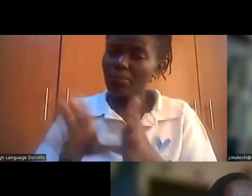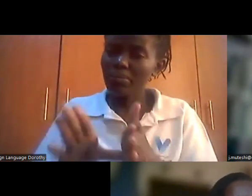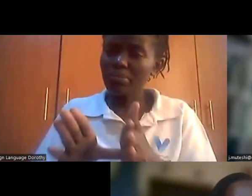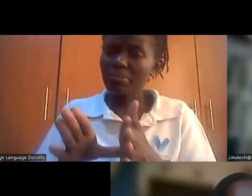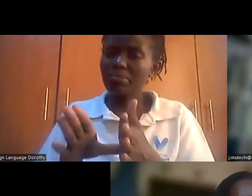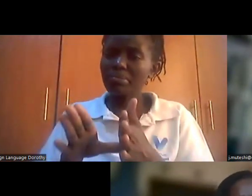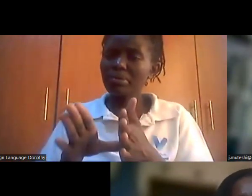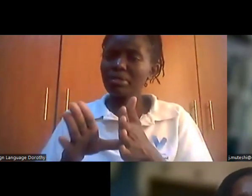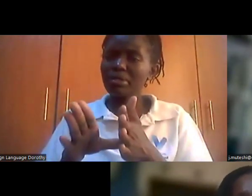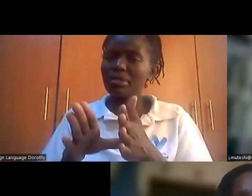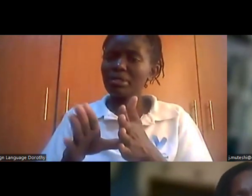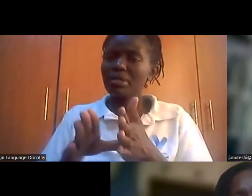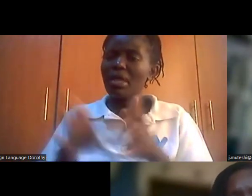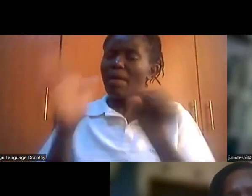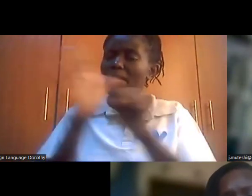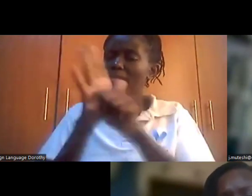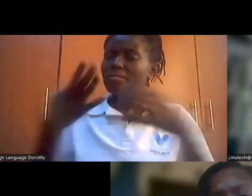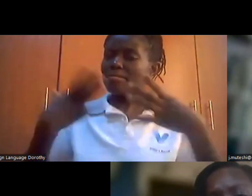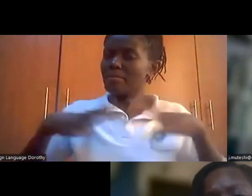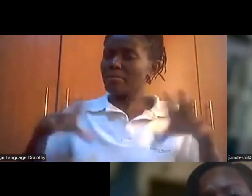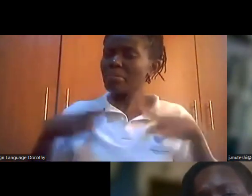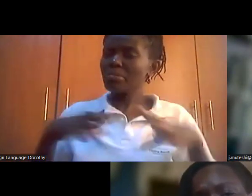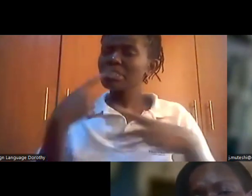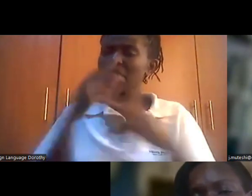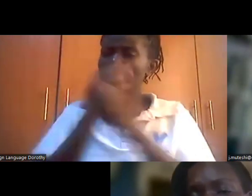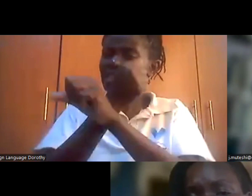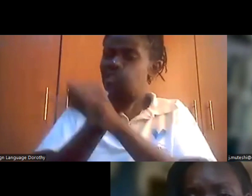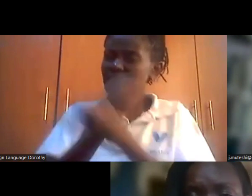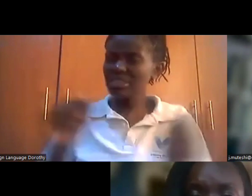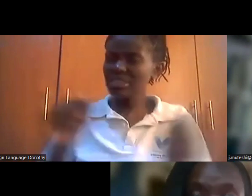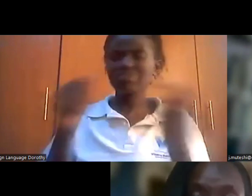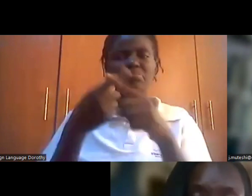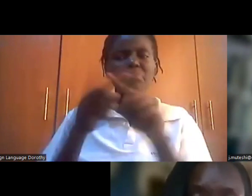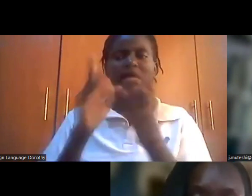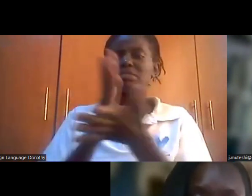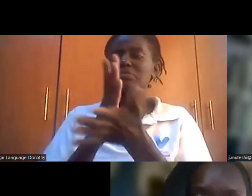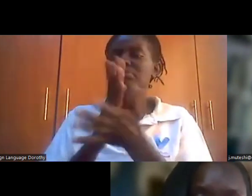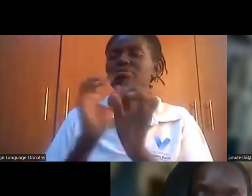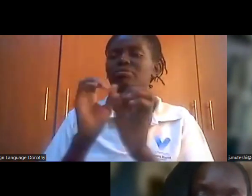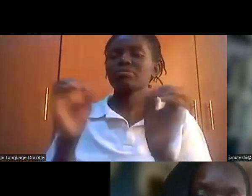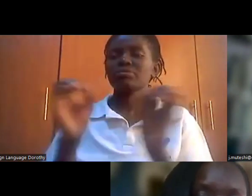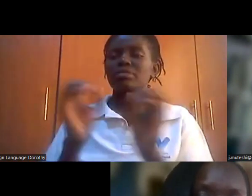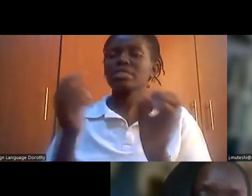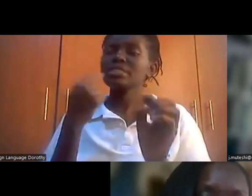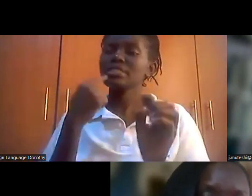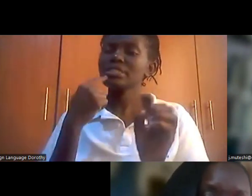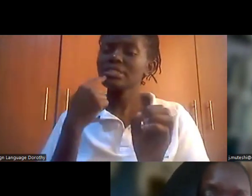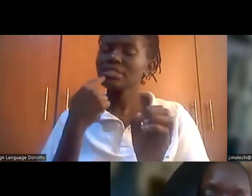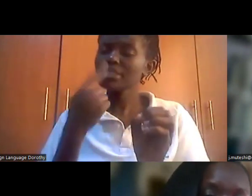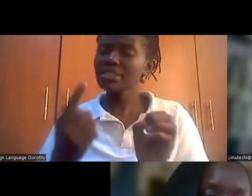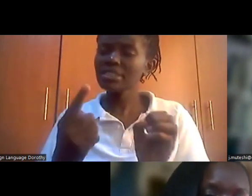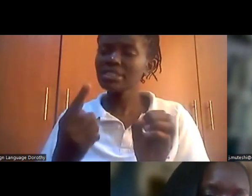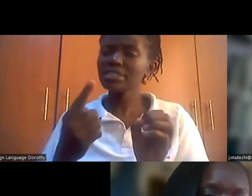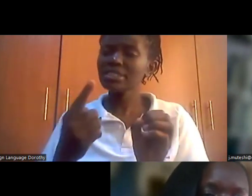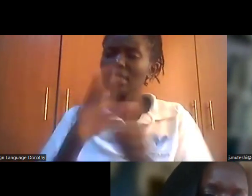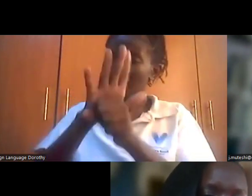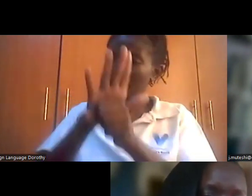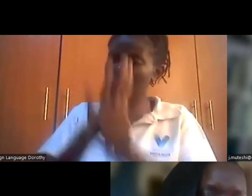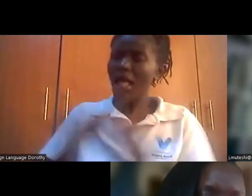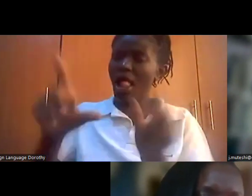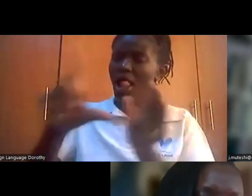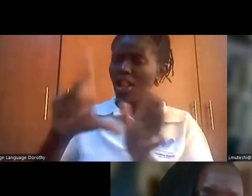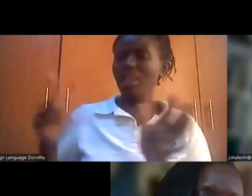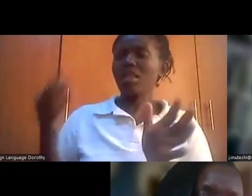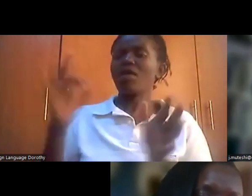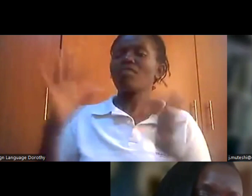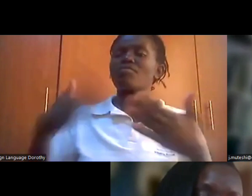of FGM. And then if I could go directly to the role of health professionals in ending medicalized FGM, the